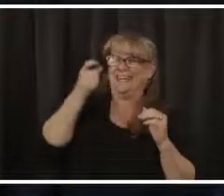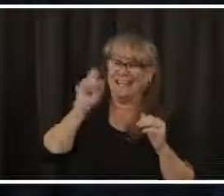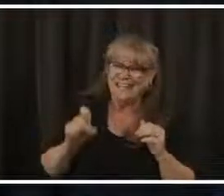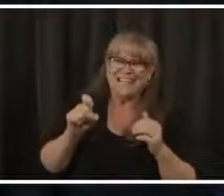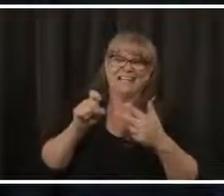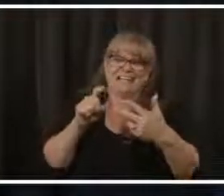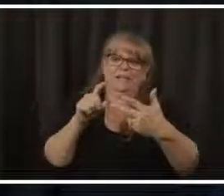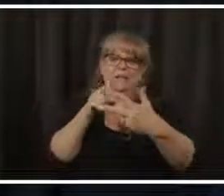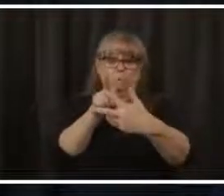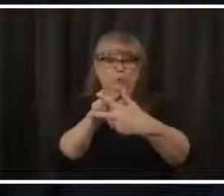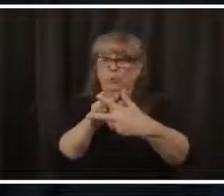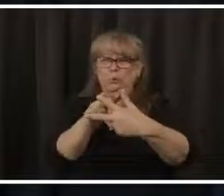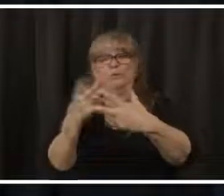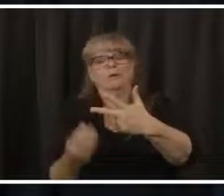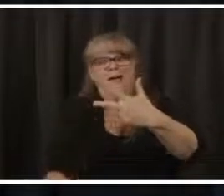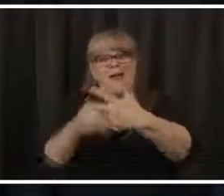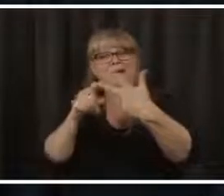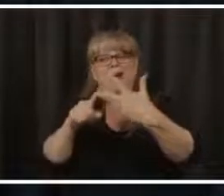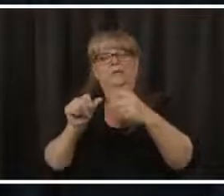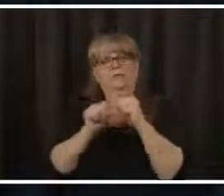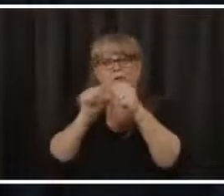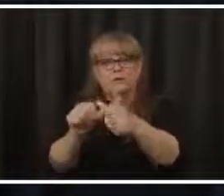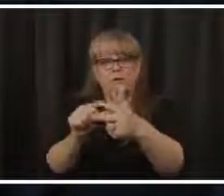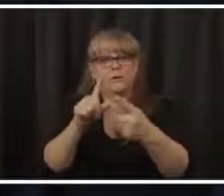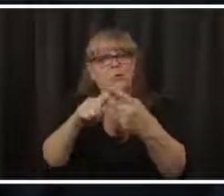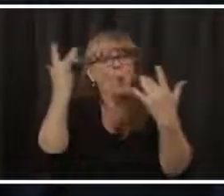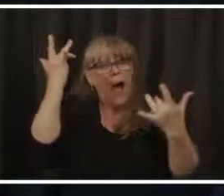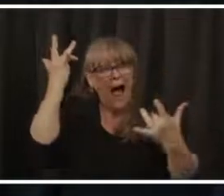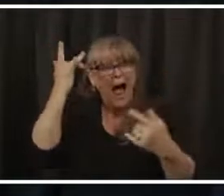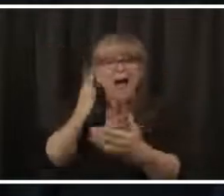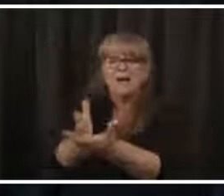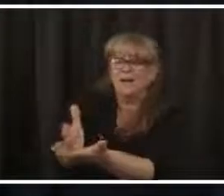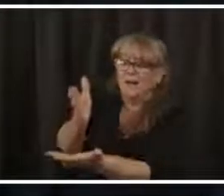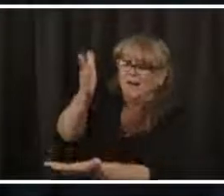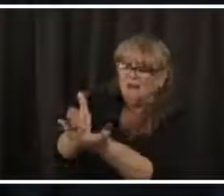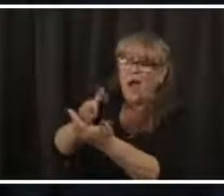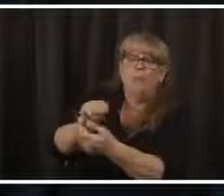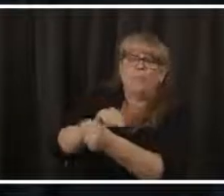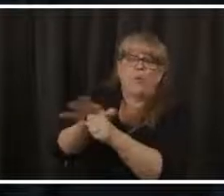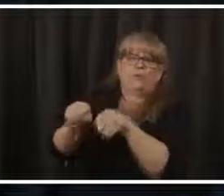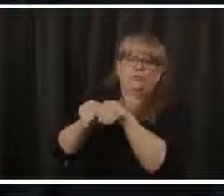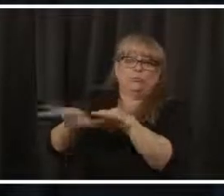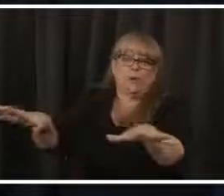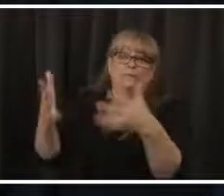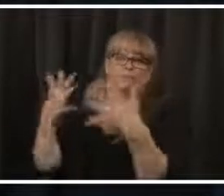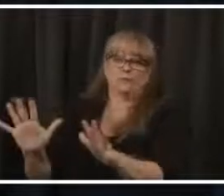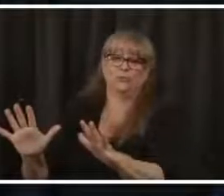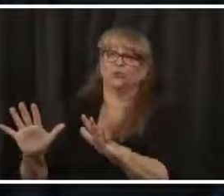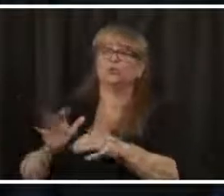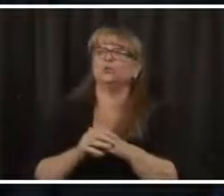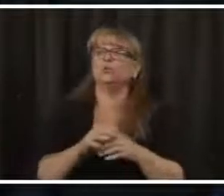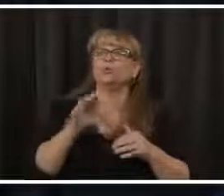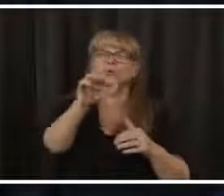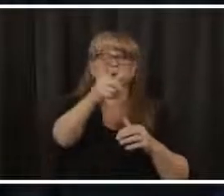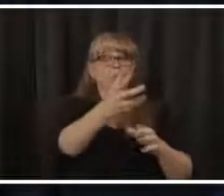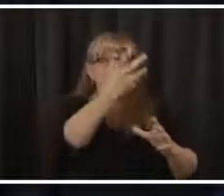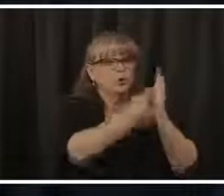this pandemic and to save lives, to halt this bloodshed. We've